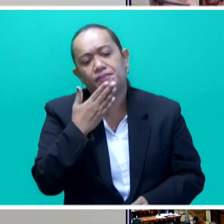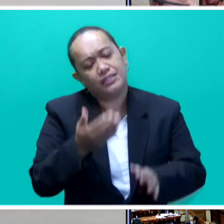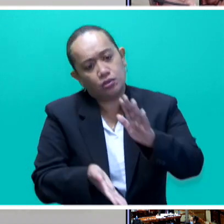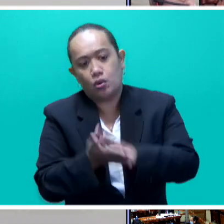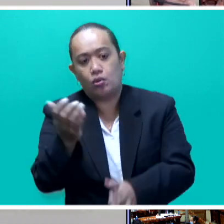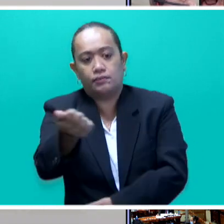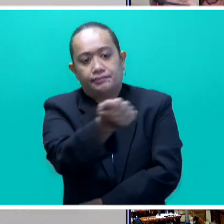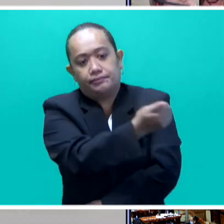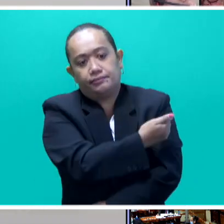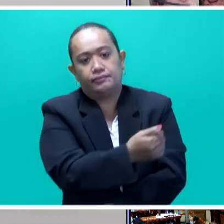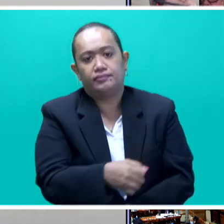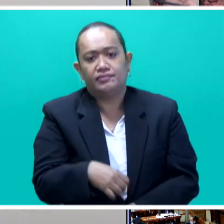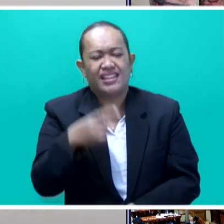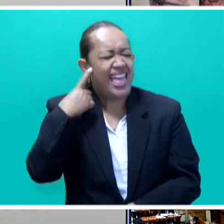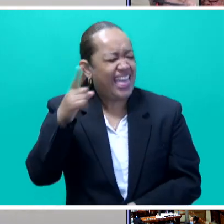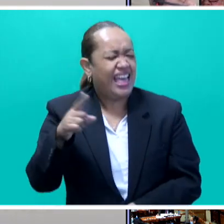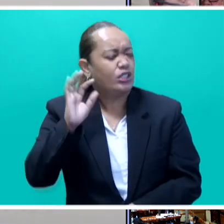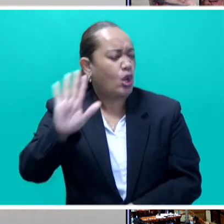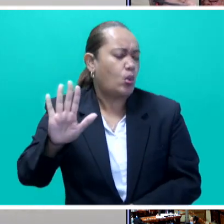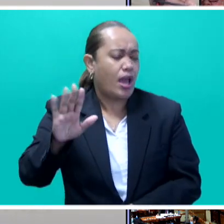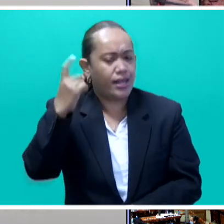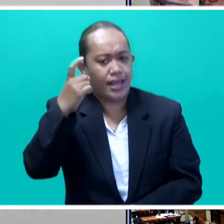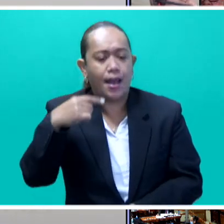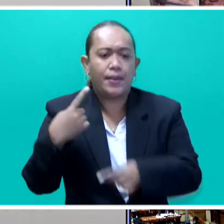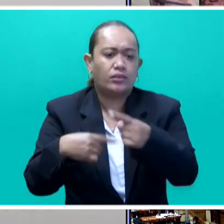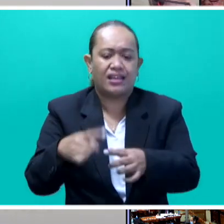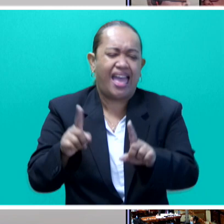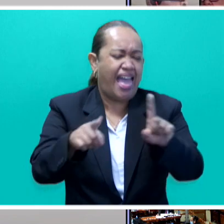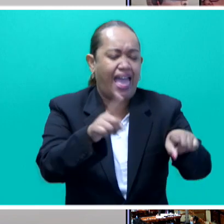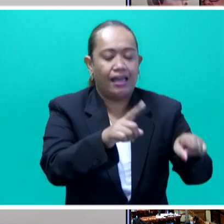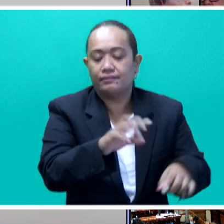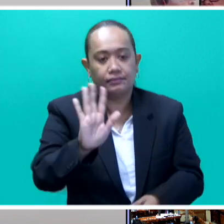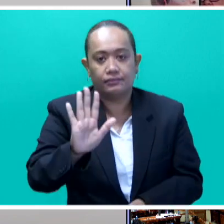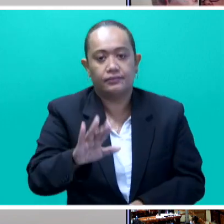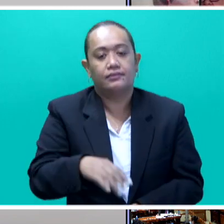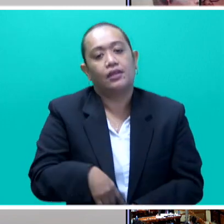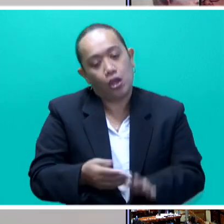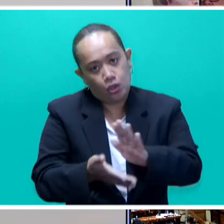about the nonsense. Mr. Speaker, sir, I thank you very much for giving me the floor.